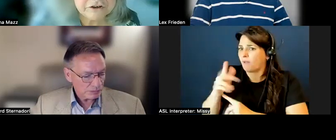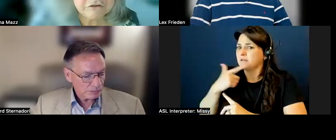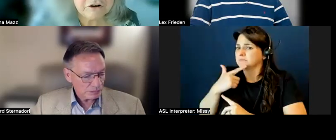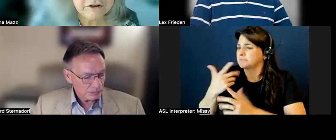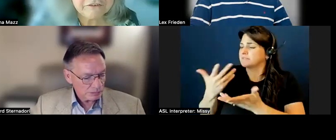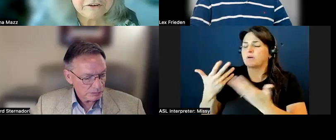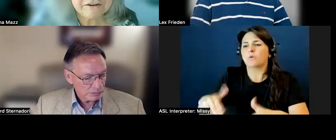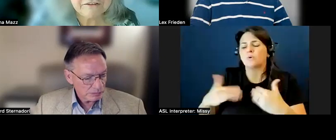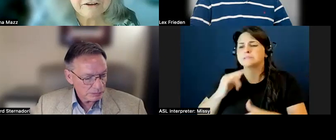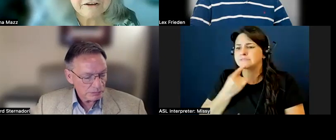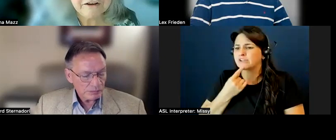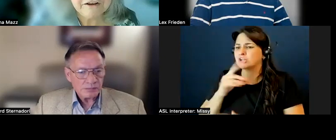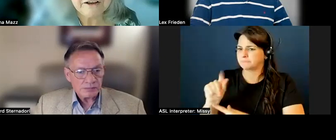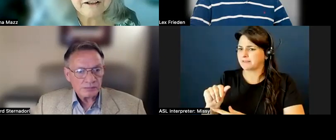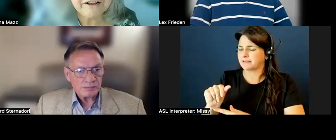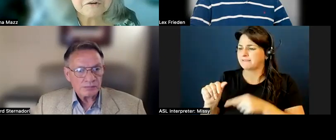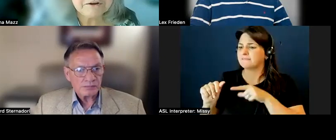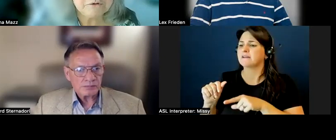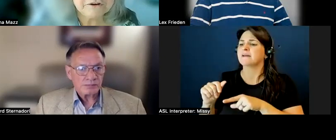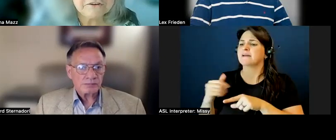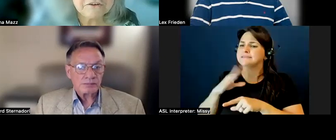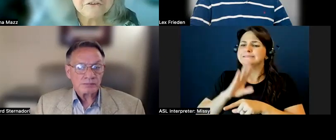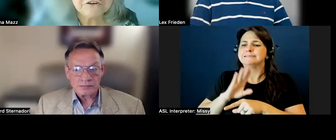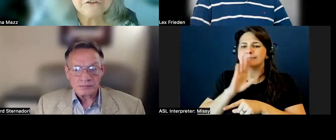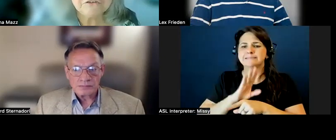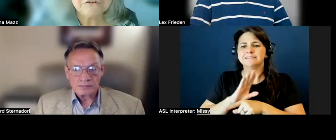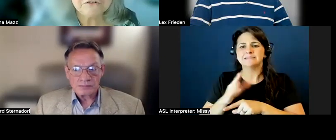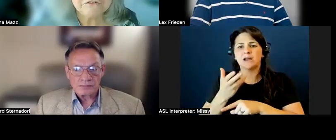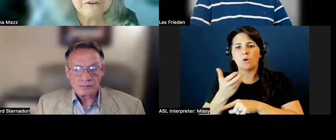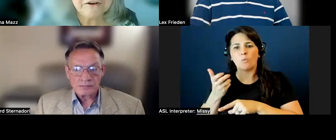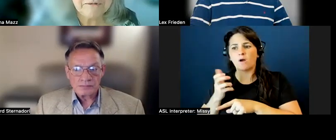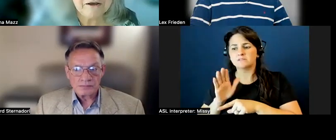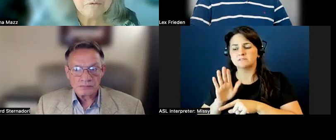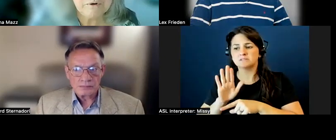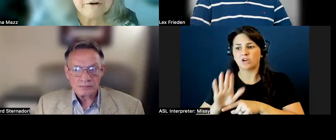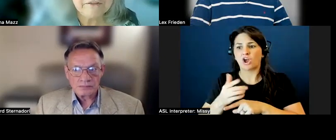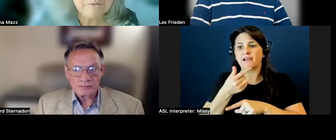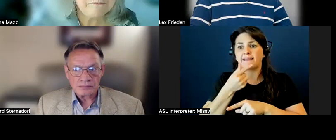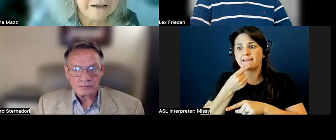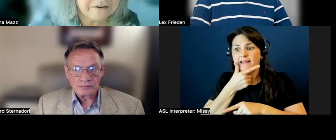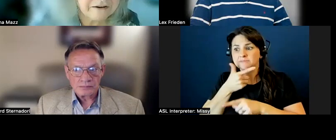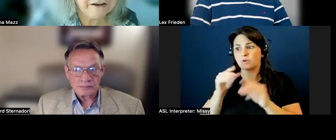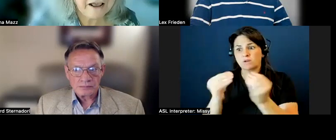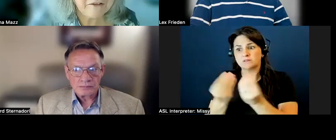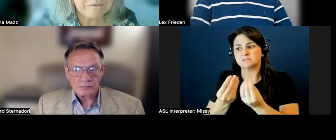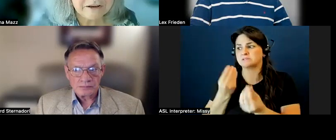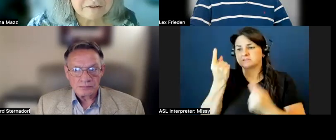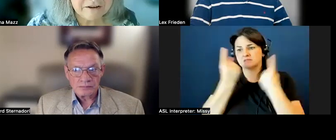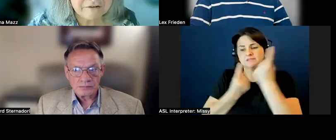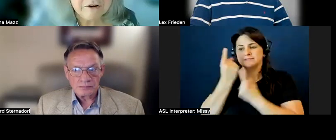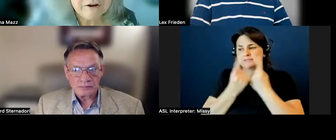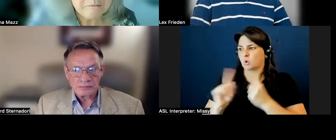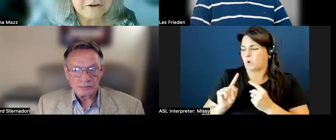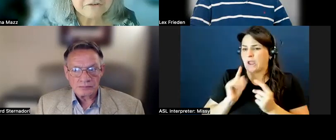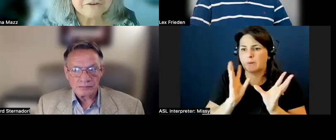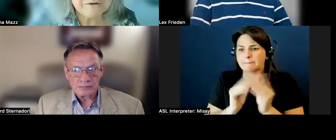very frustrated trying to get the gay and lesbian organizations to think about where they would meet and how they would